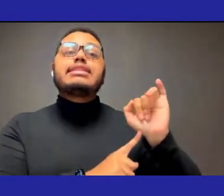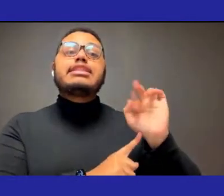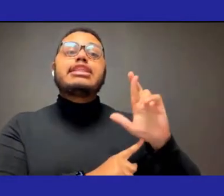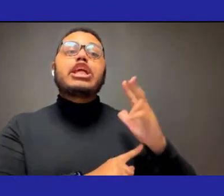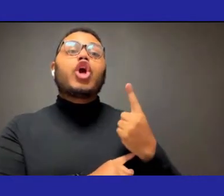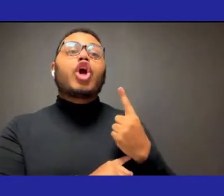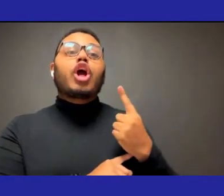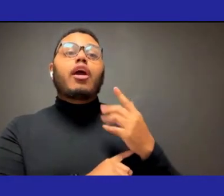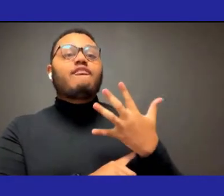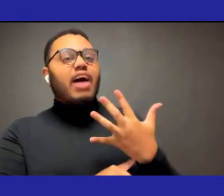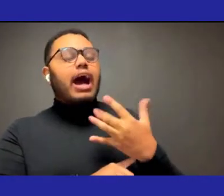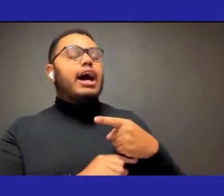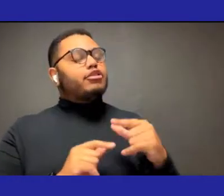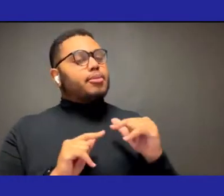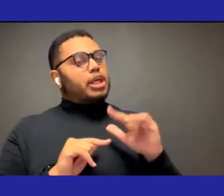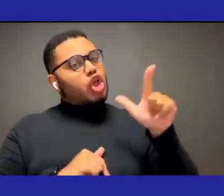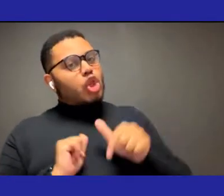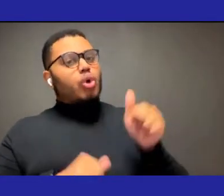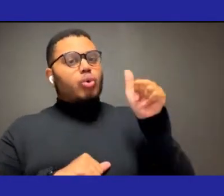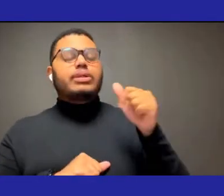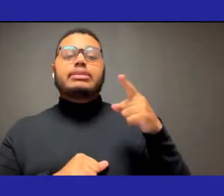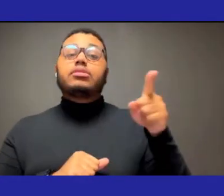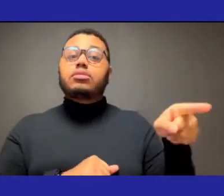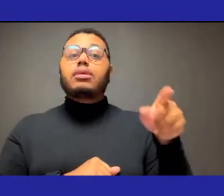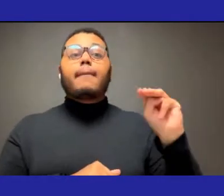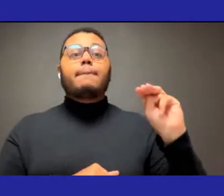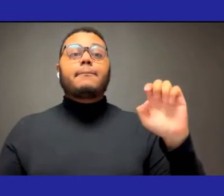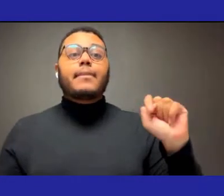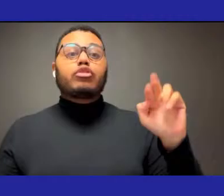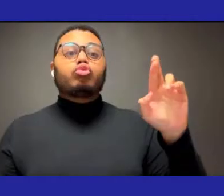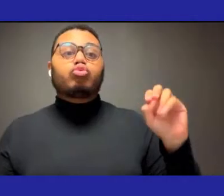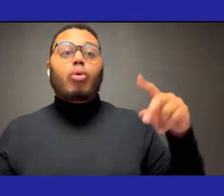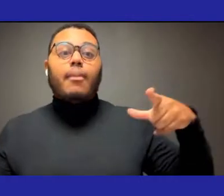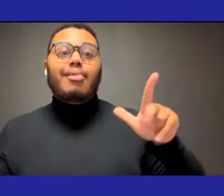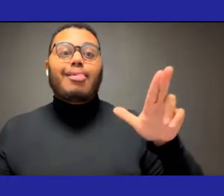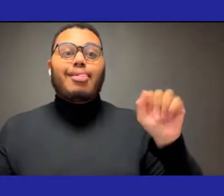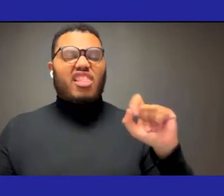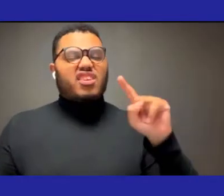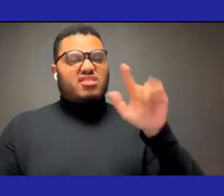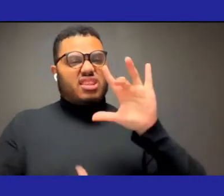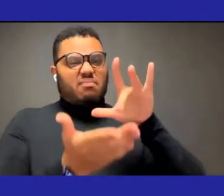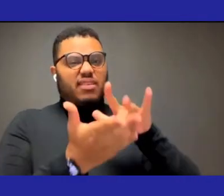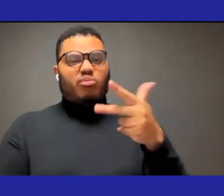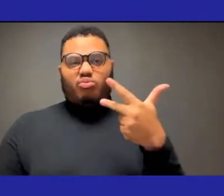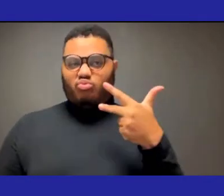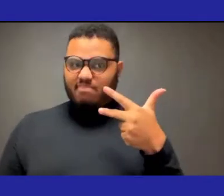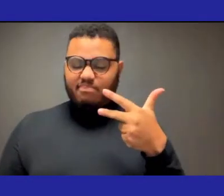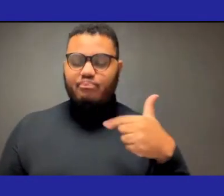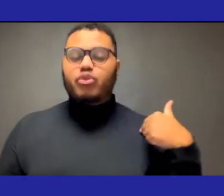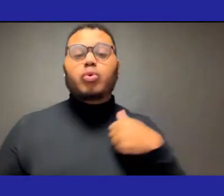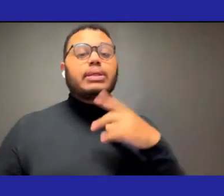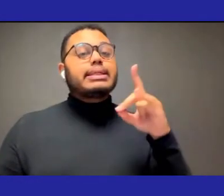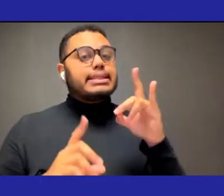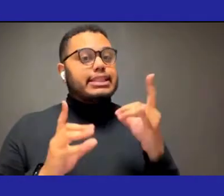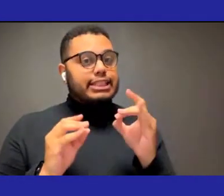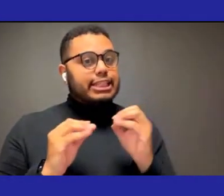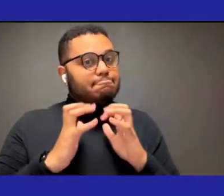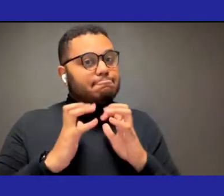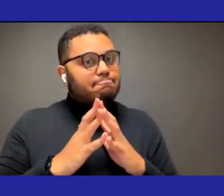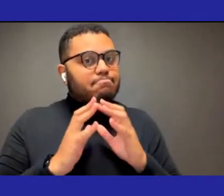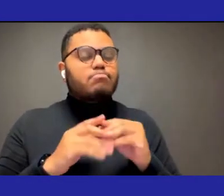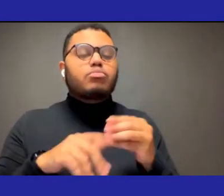ranked in tier 3, right in the middle. But we did institute performance improvement strategies, and for measurement